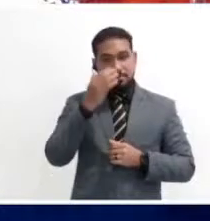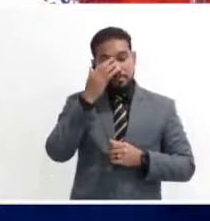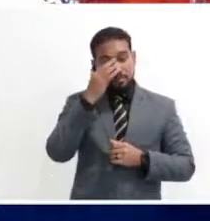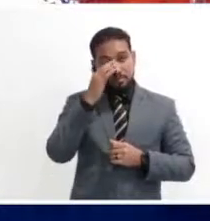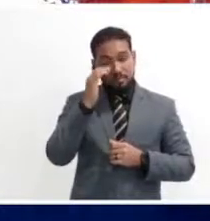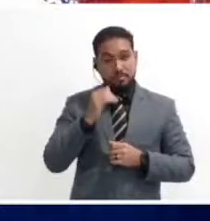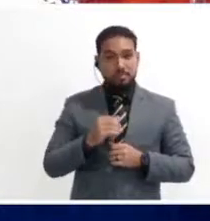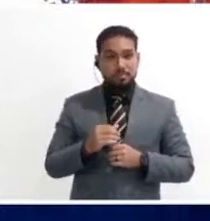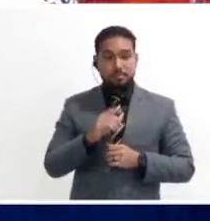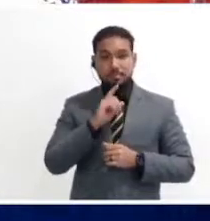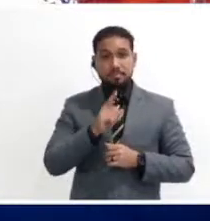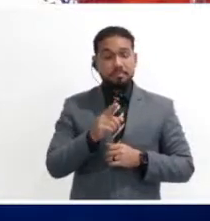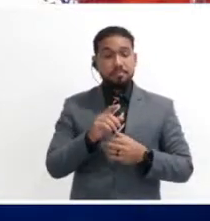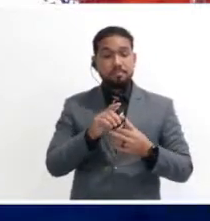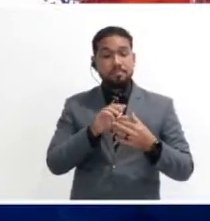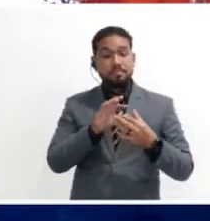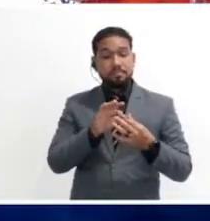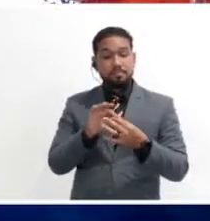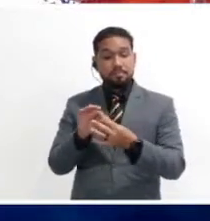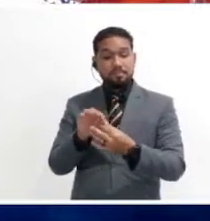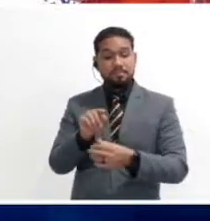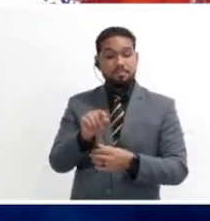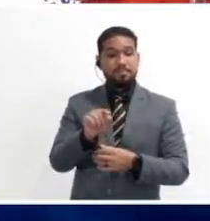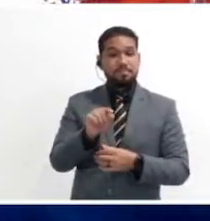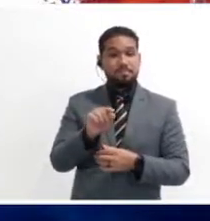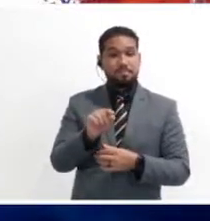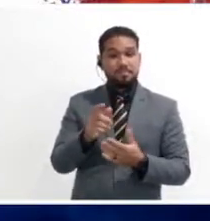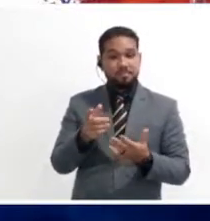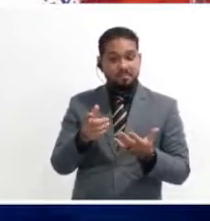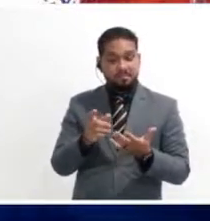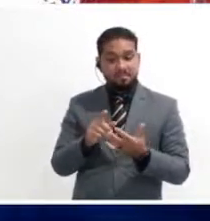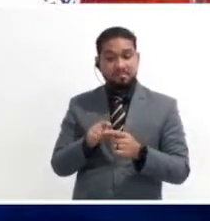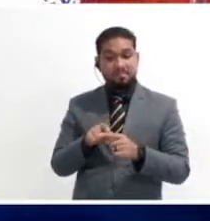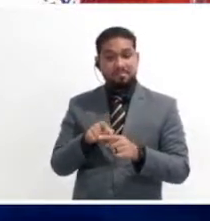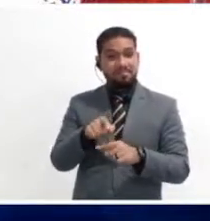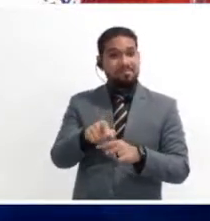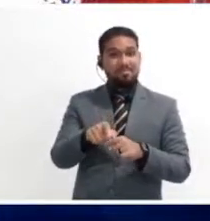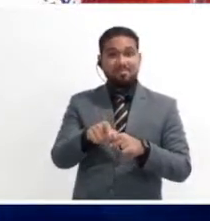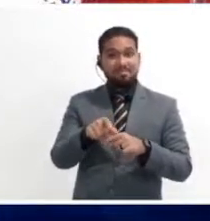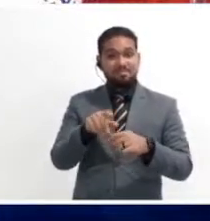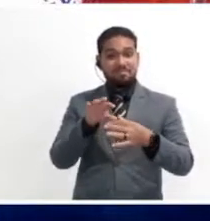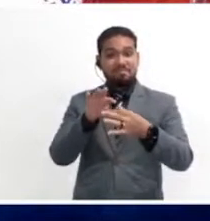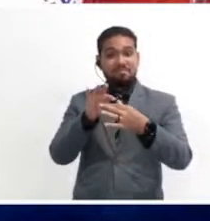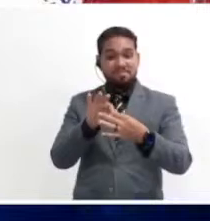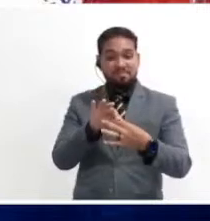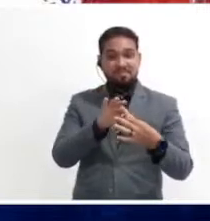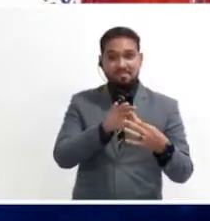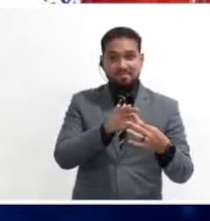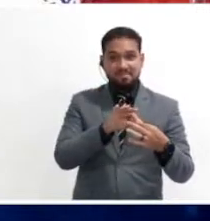container and down these runners and sprues down to the parts.